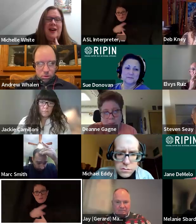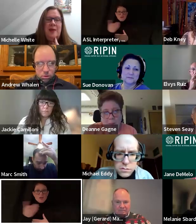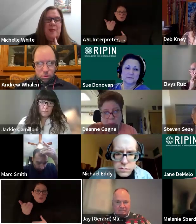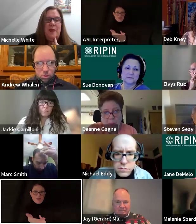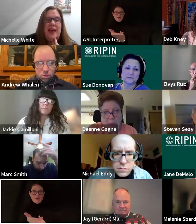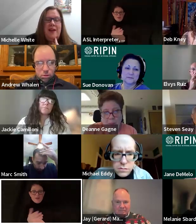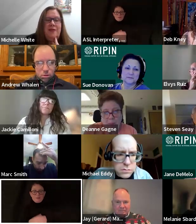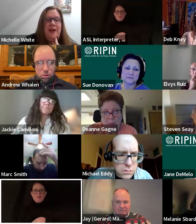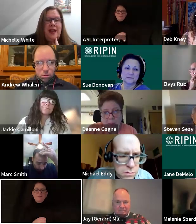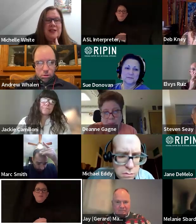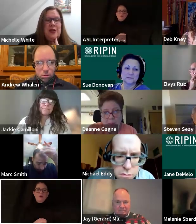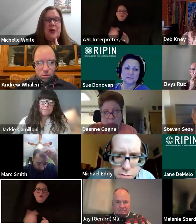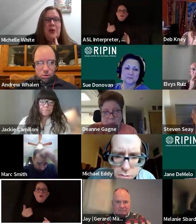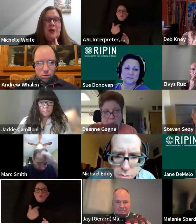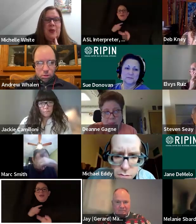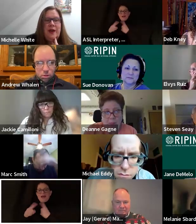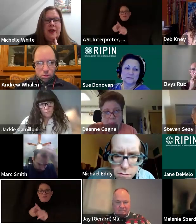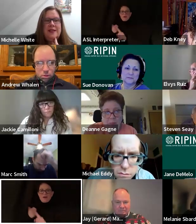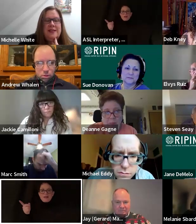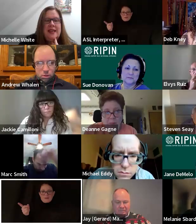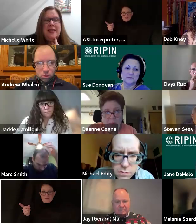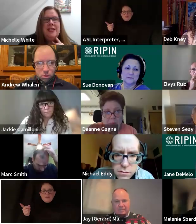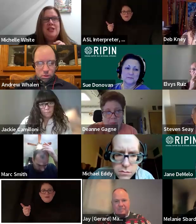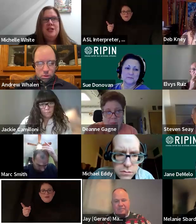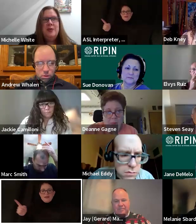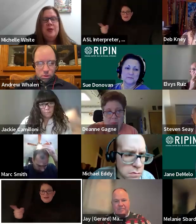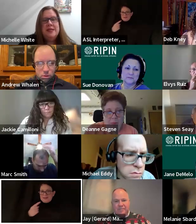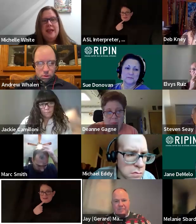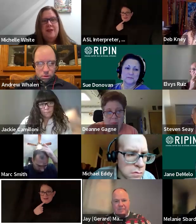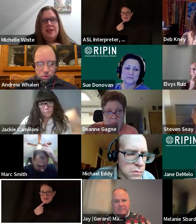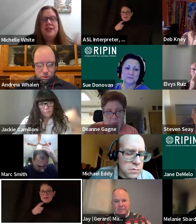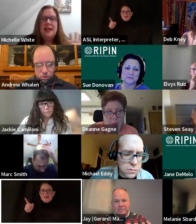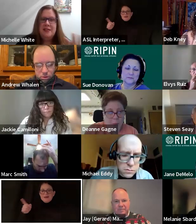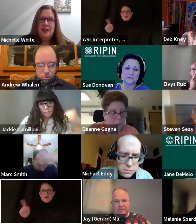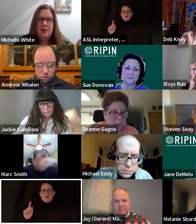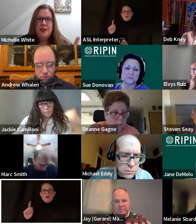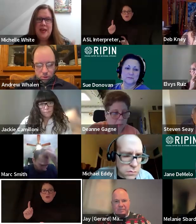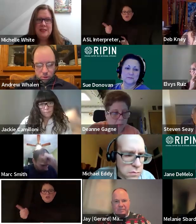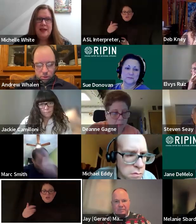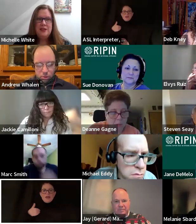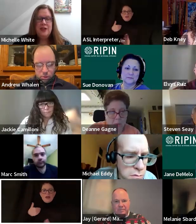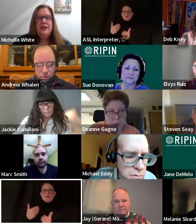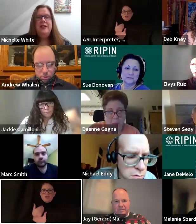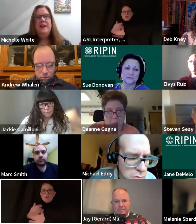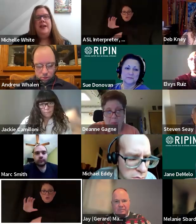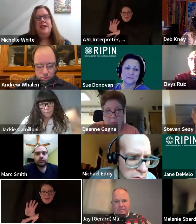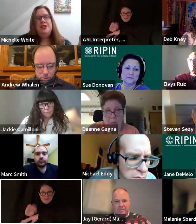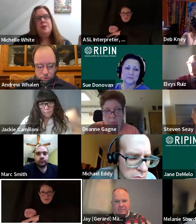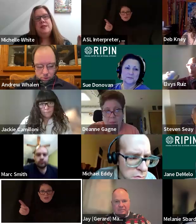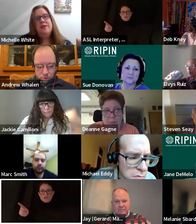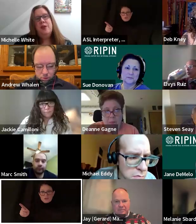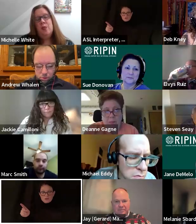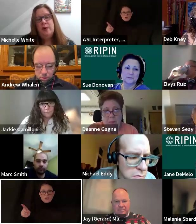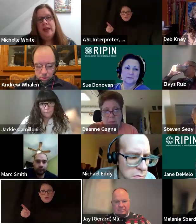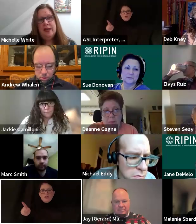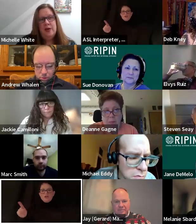there. We have a friend who said that she has a new case manager, and